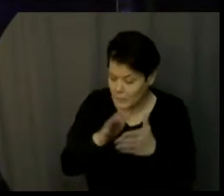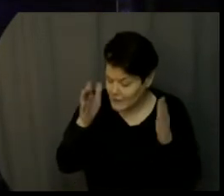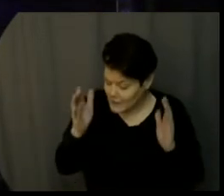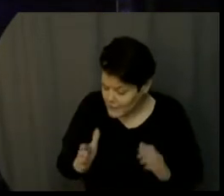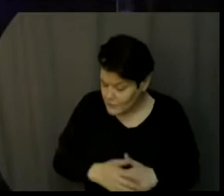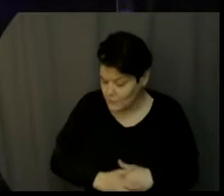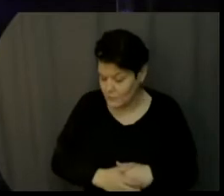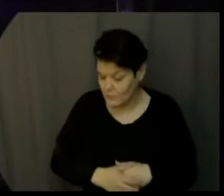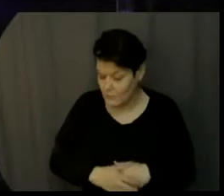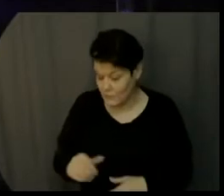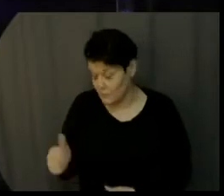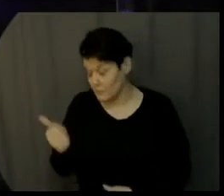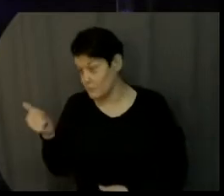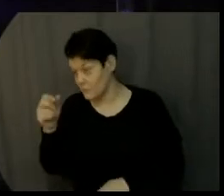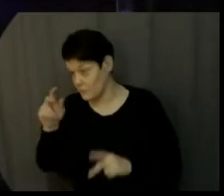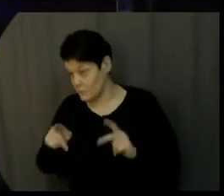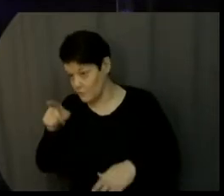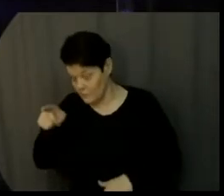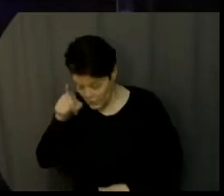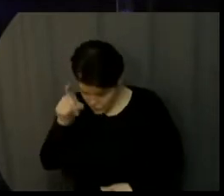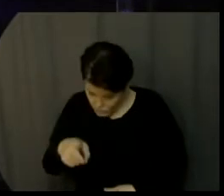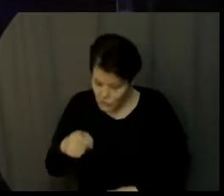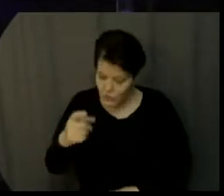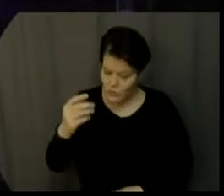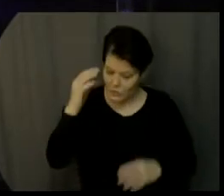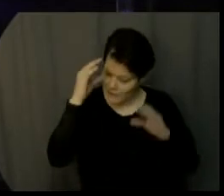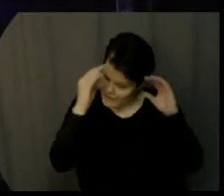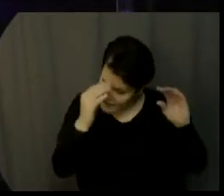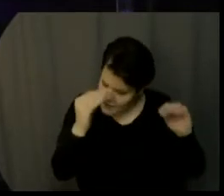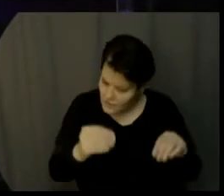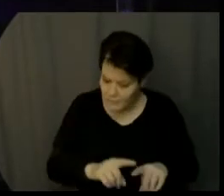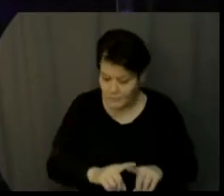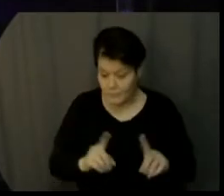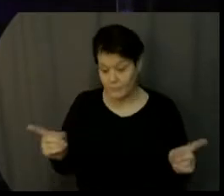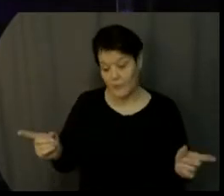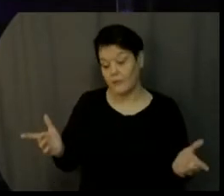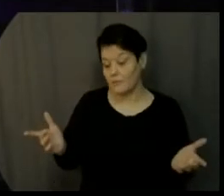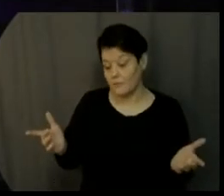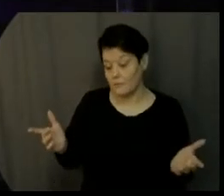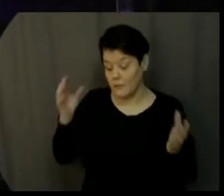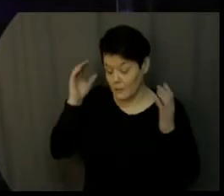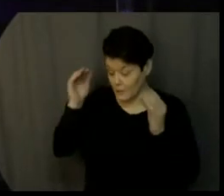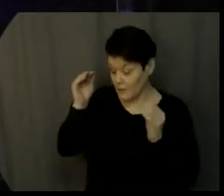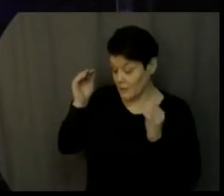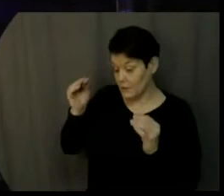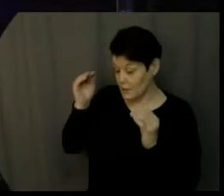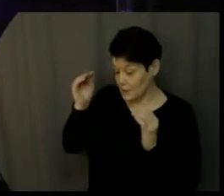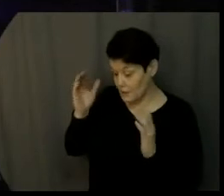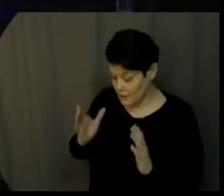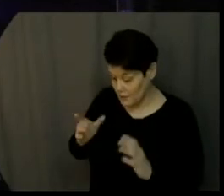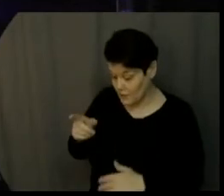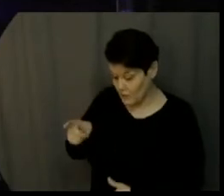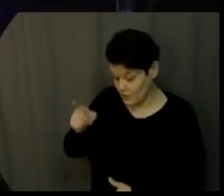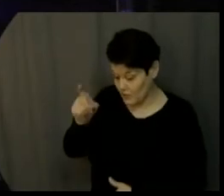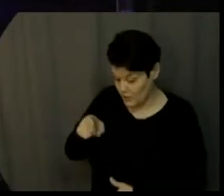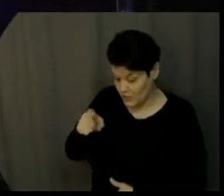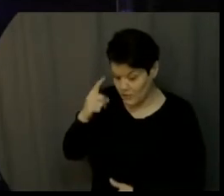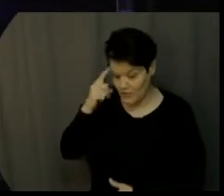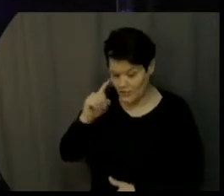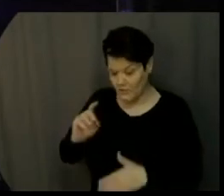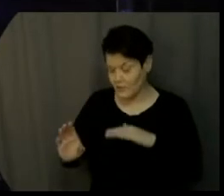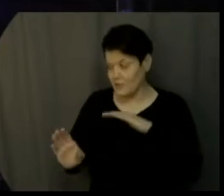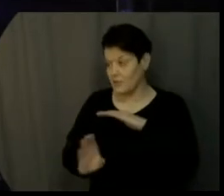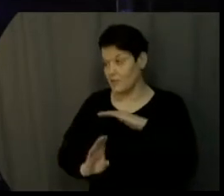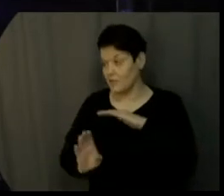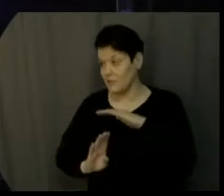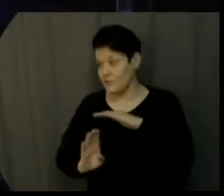another. You ought to be teaching others. He said, you've been a Christian so long